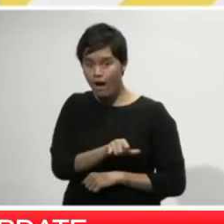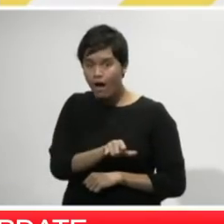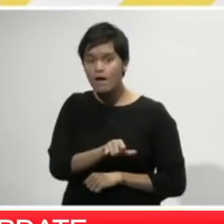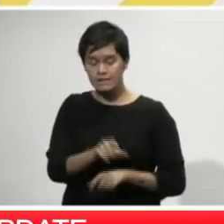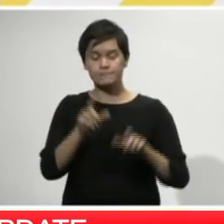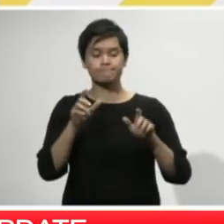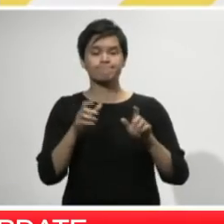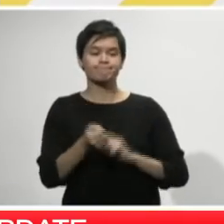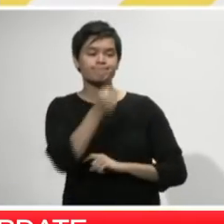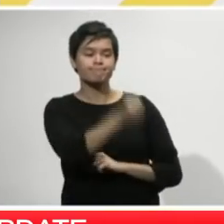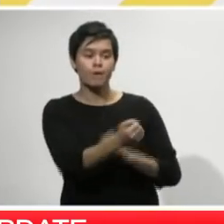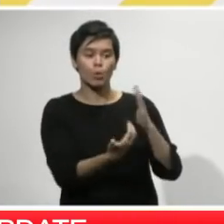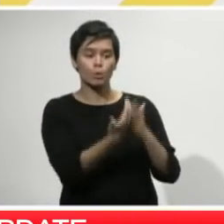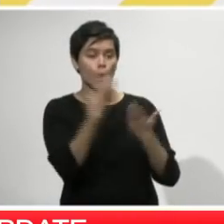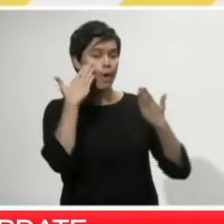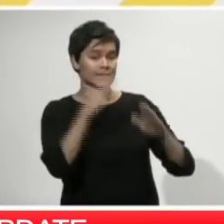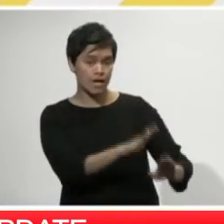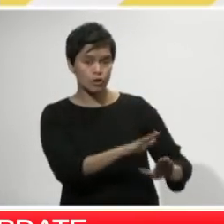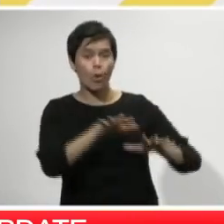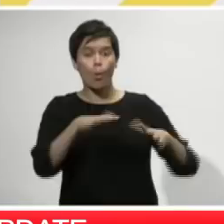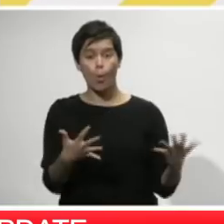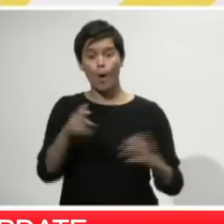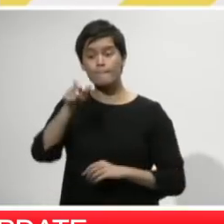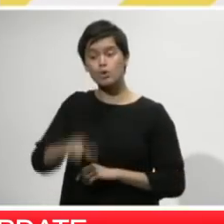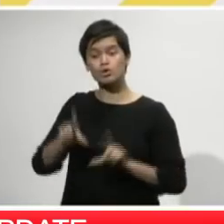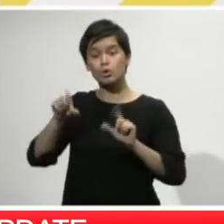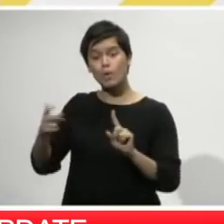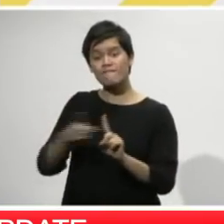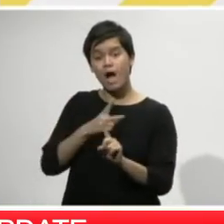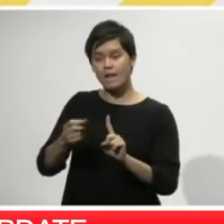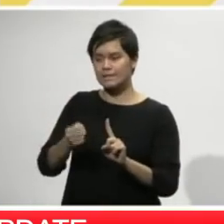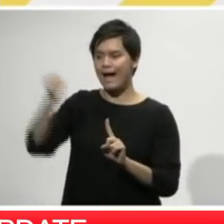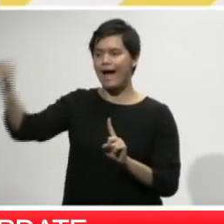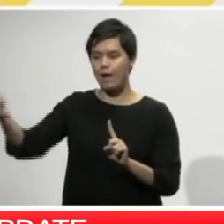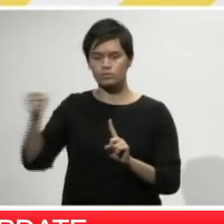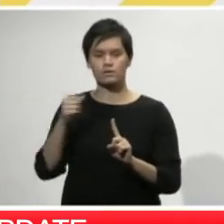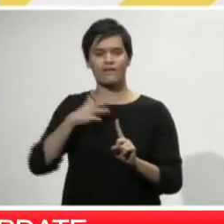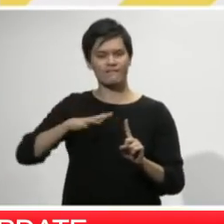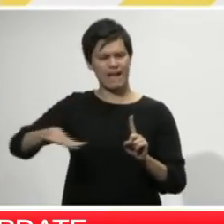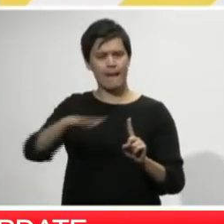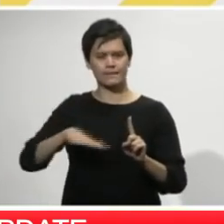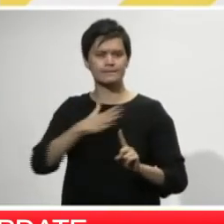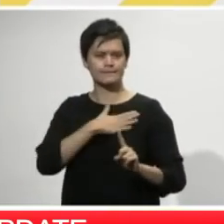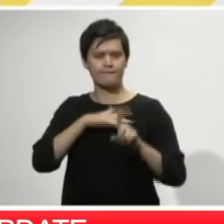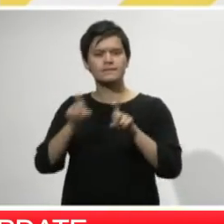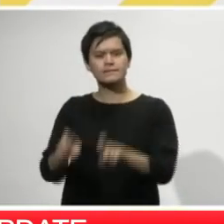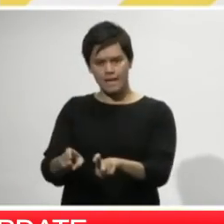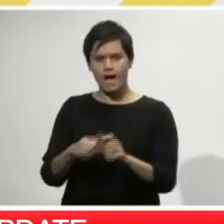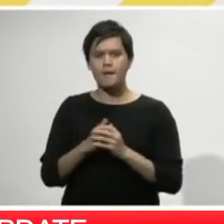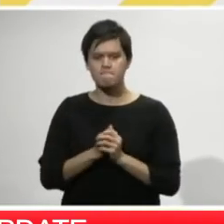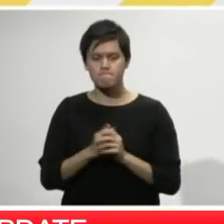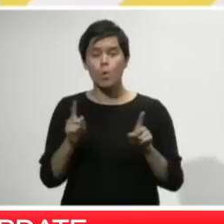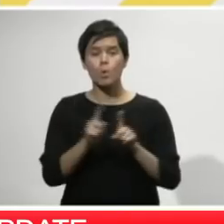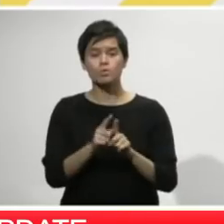stay safe in their homes with the perpetrator removed, and an immediate $1 million boost to beef up the capacity for crisis